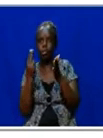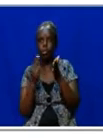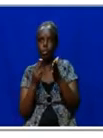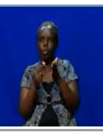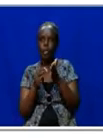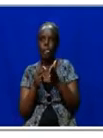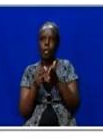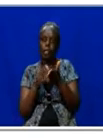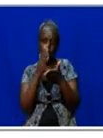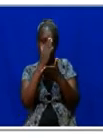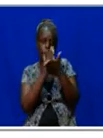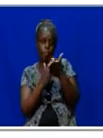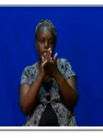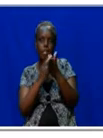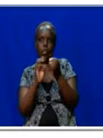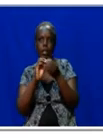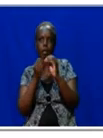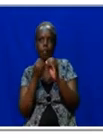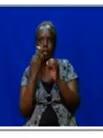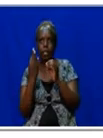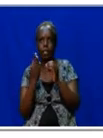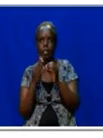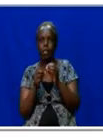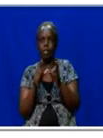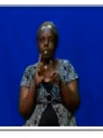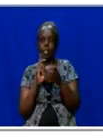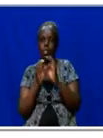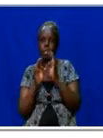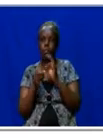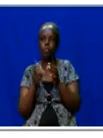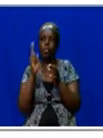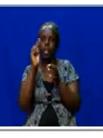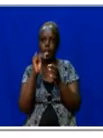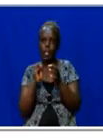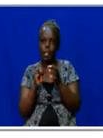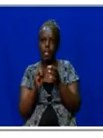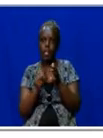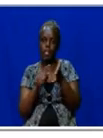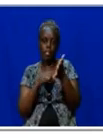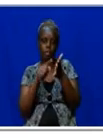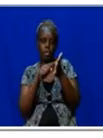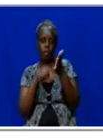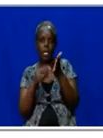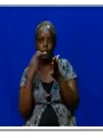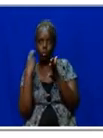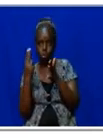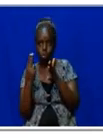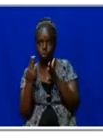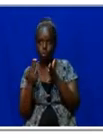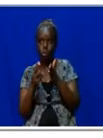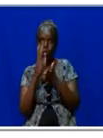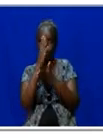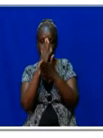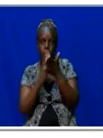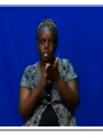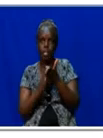value. However, when n is an even number, the median is the mean of